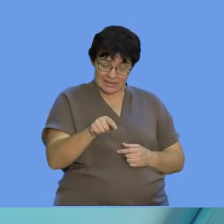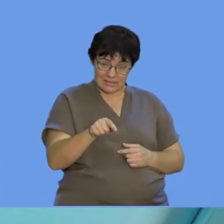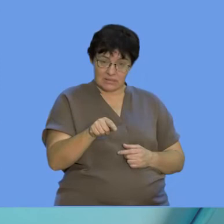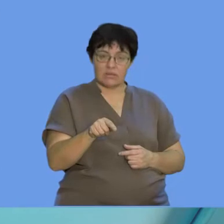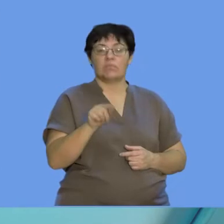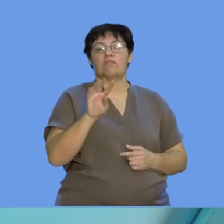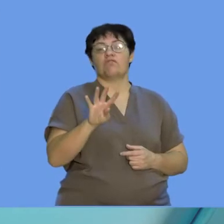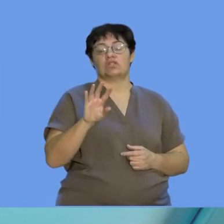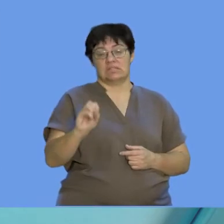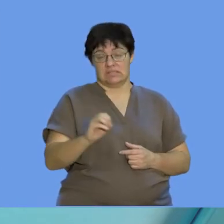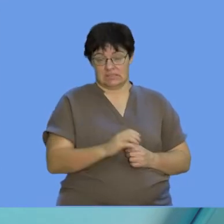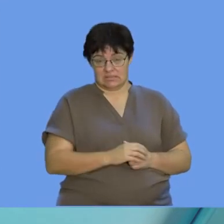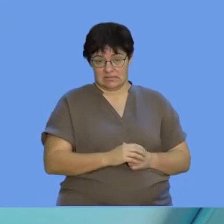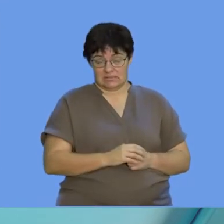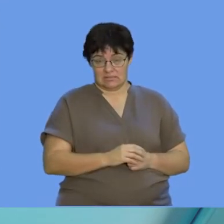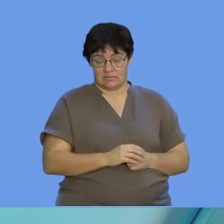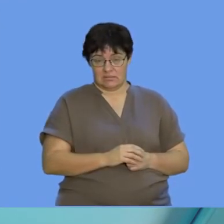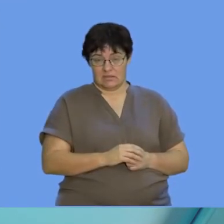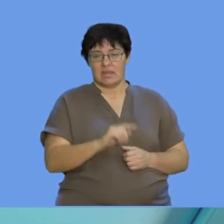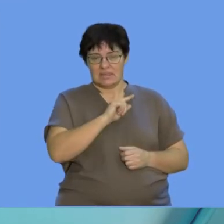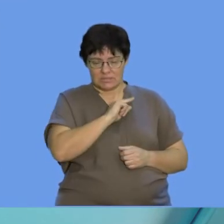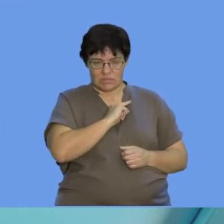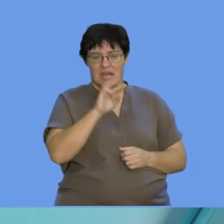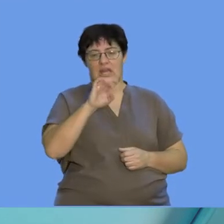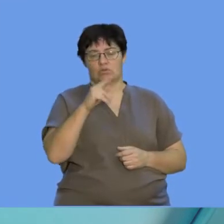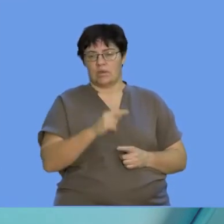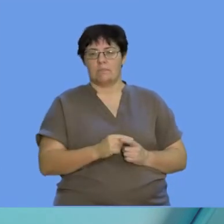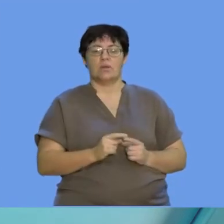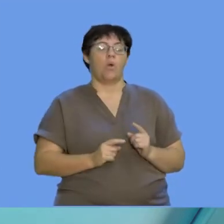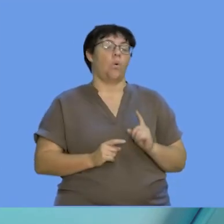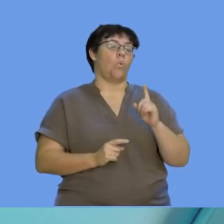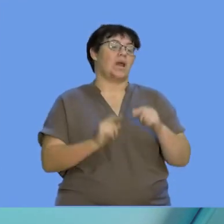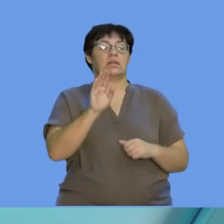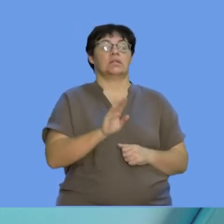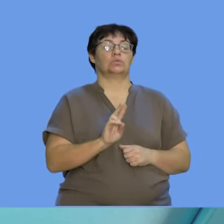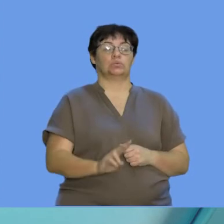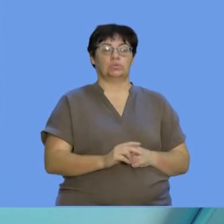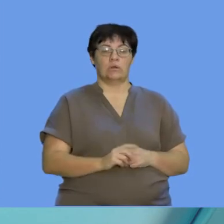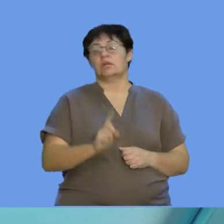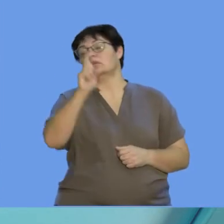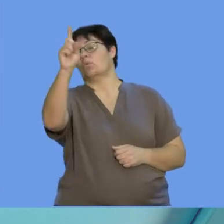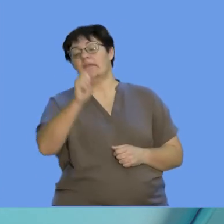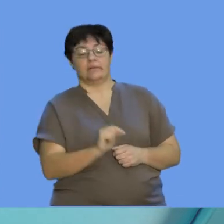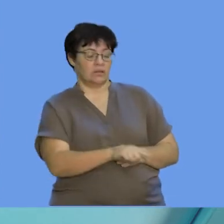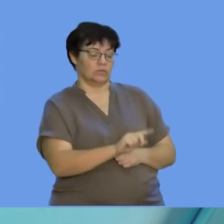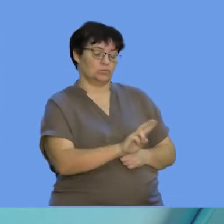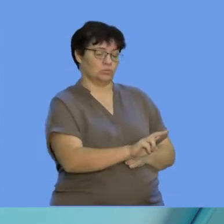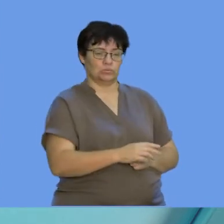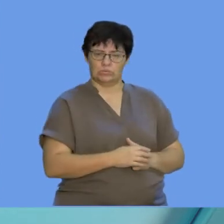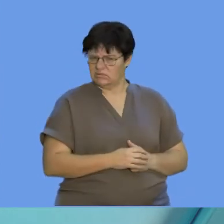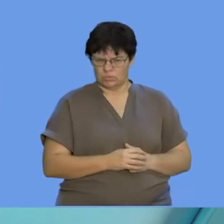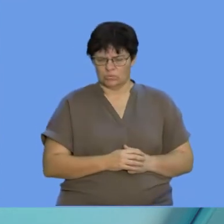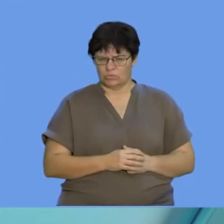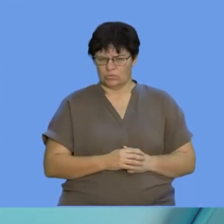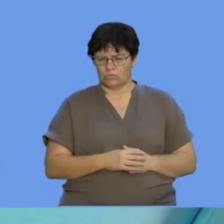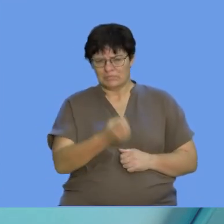one will therefore be 40, right? So that's what it means. Not that the 1 is to 2 means that this one is 1 unit and that is 2